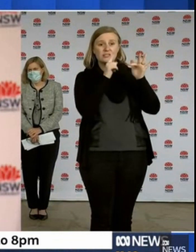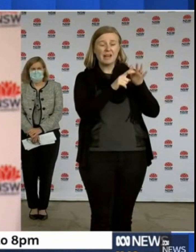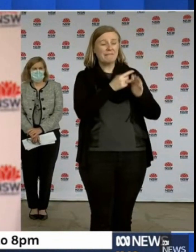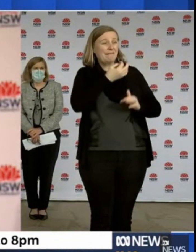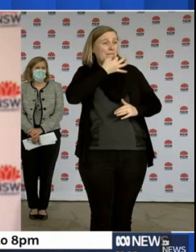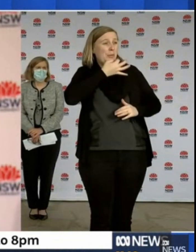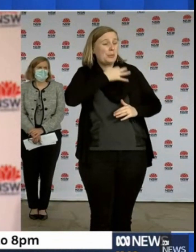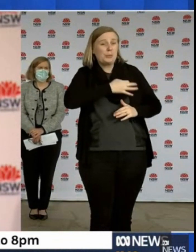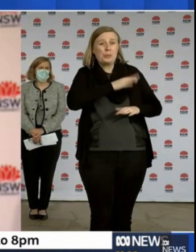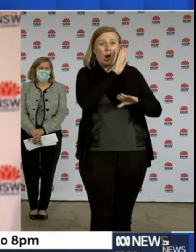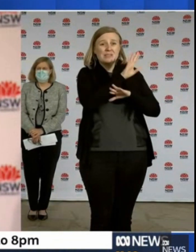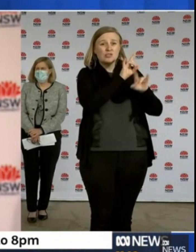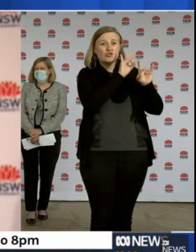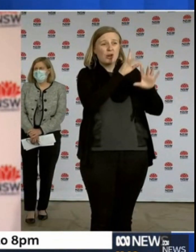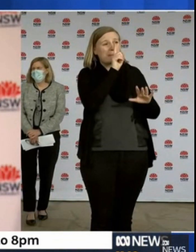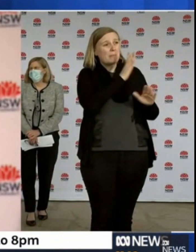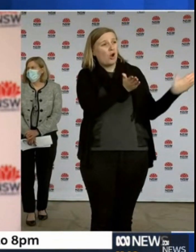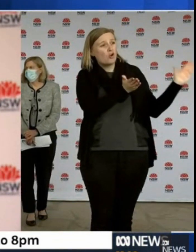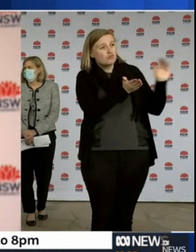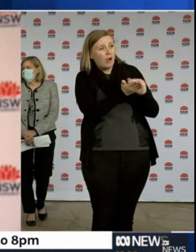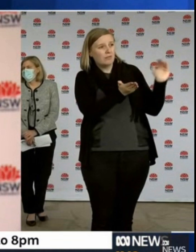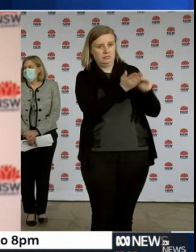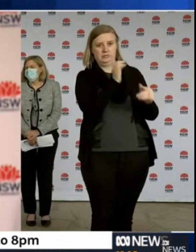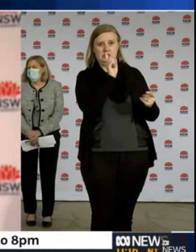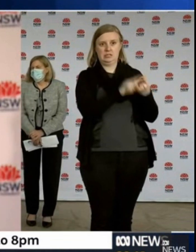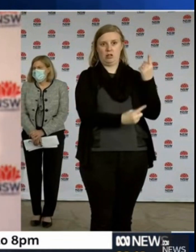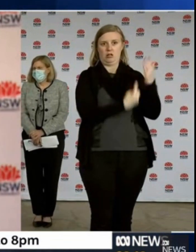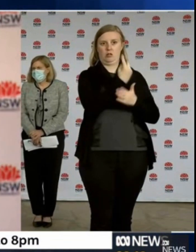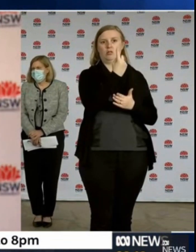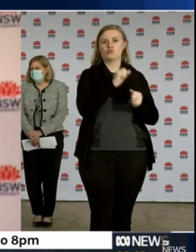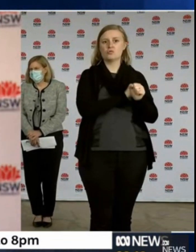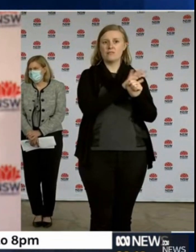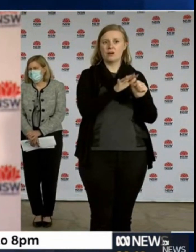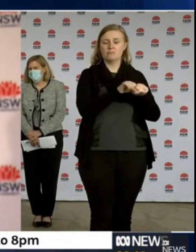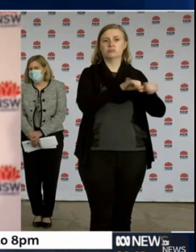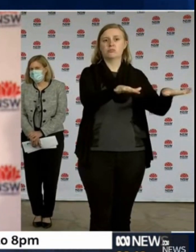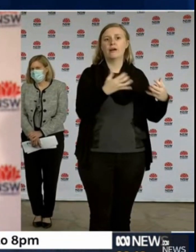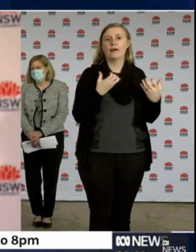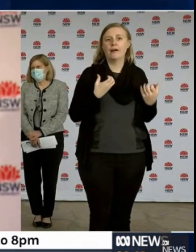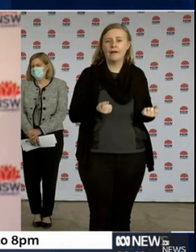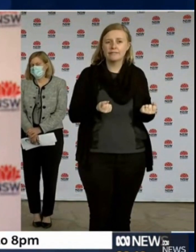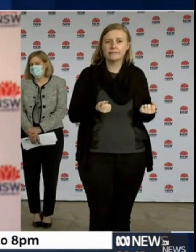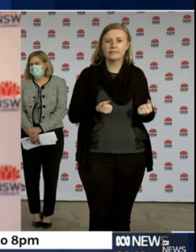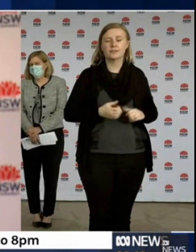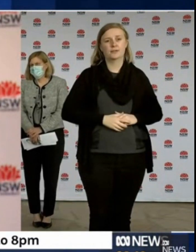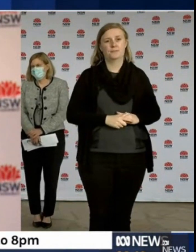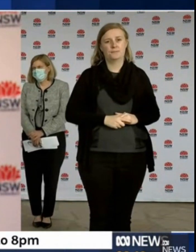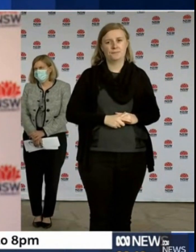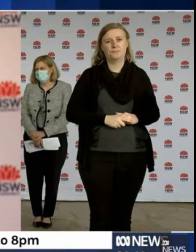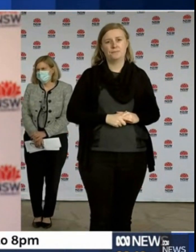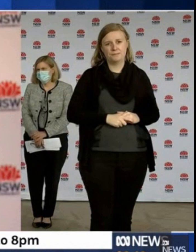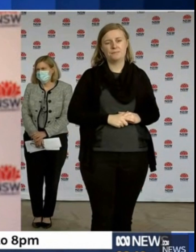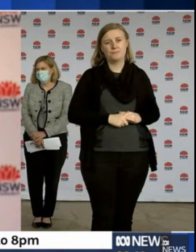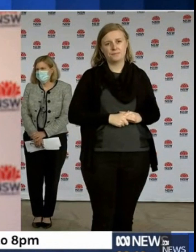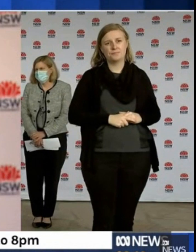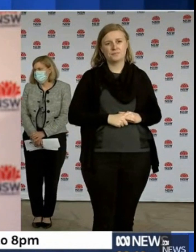small numbers of Aussies still having outbreaks. So we're seeing some states still experience outbreaks with a very small